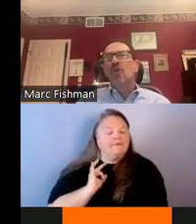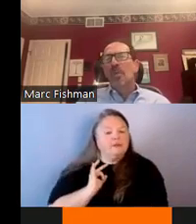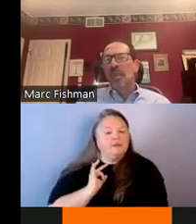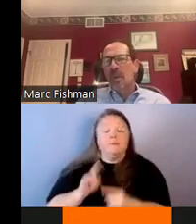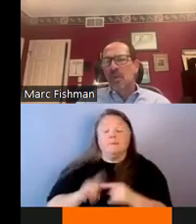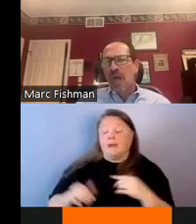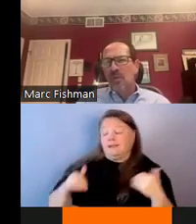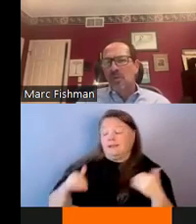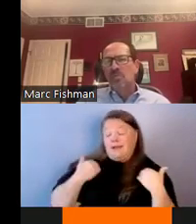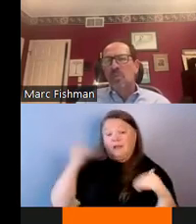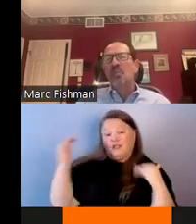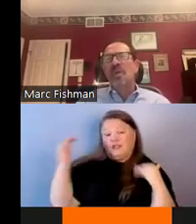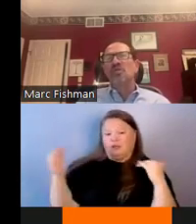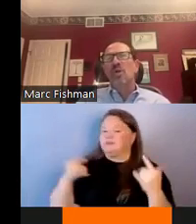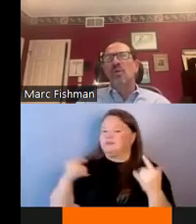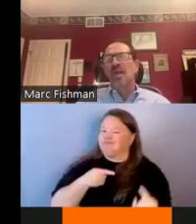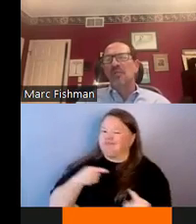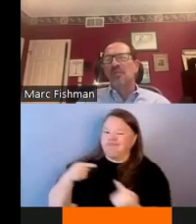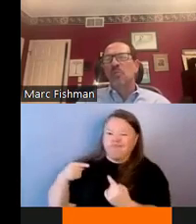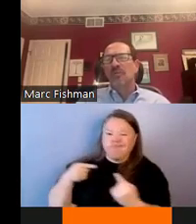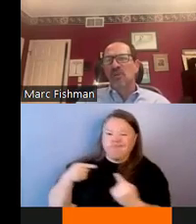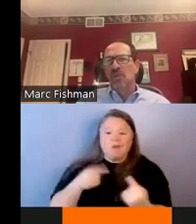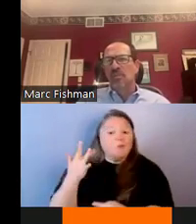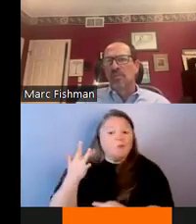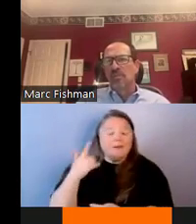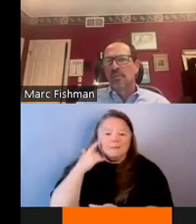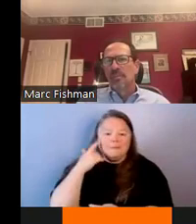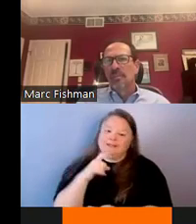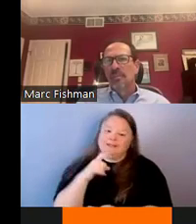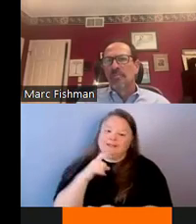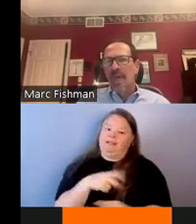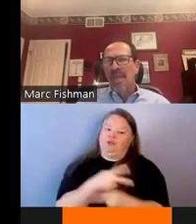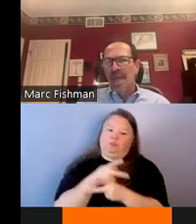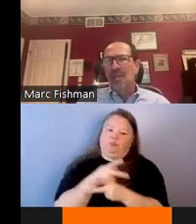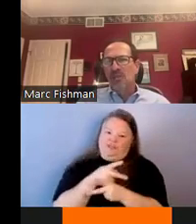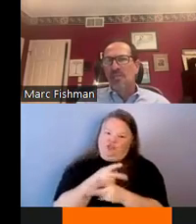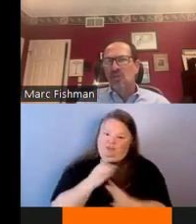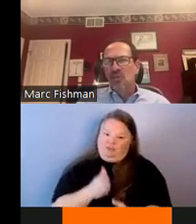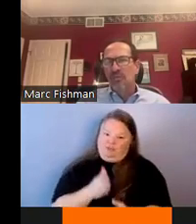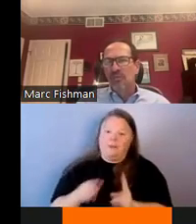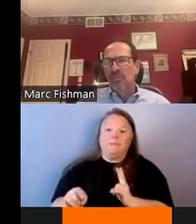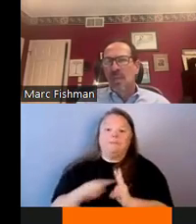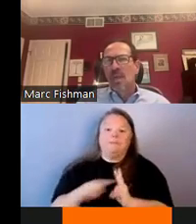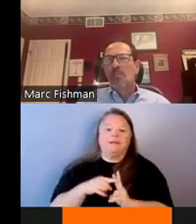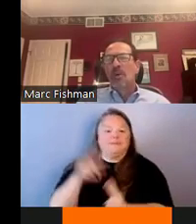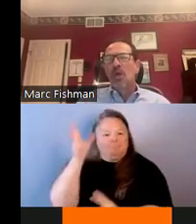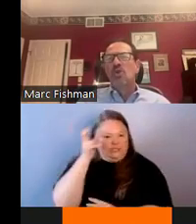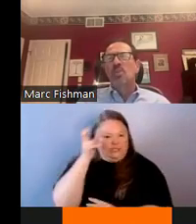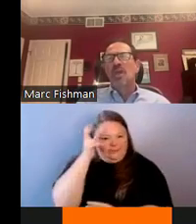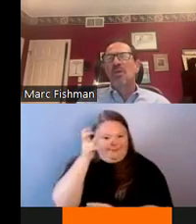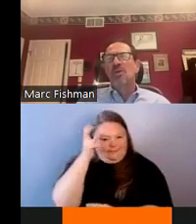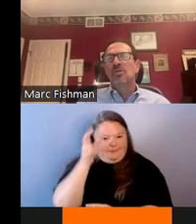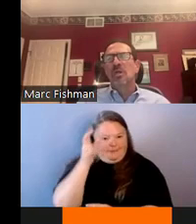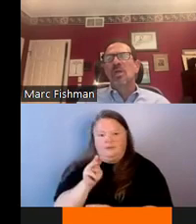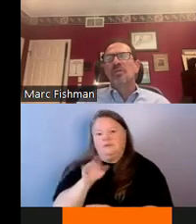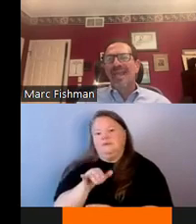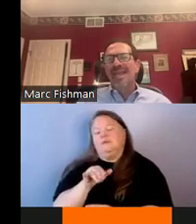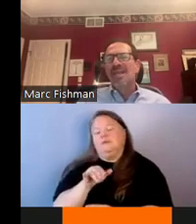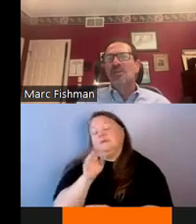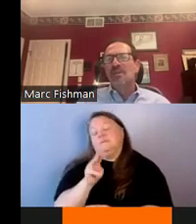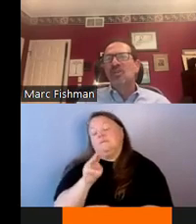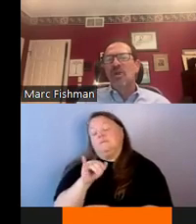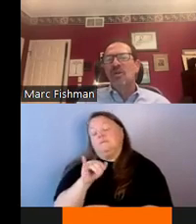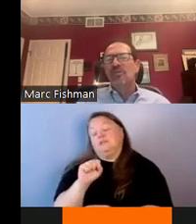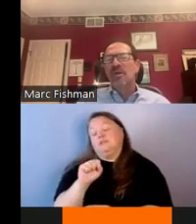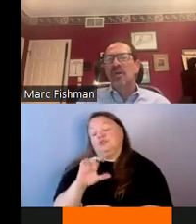Young adults have trouble in those houses, both because they don't get enough supervision and they get into mischief, but also because